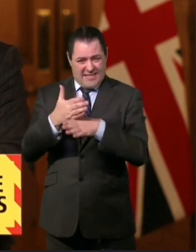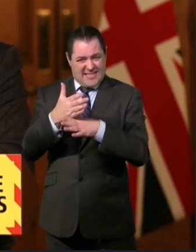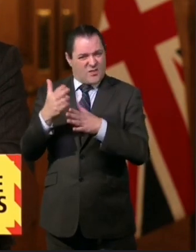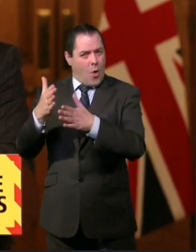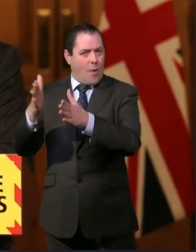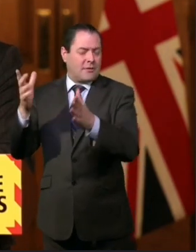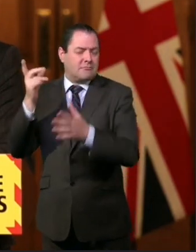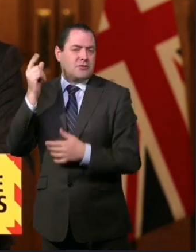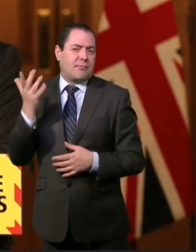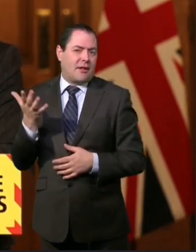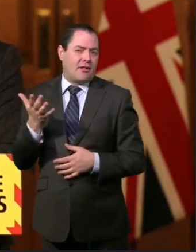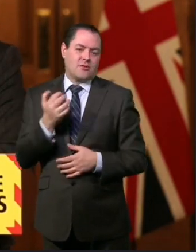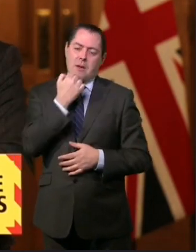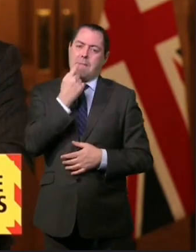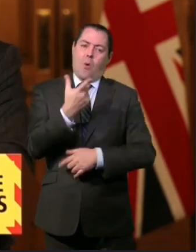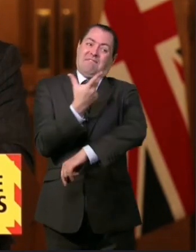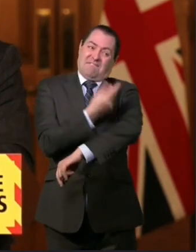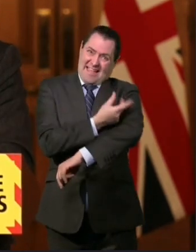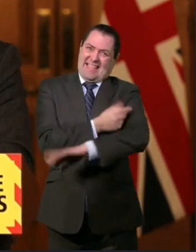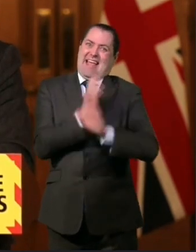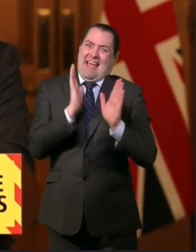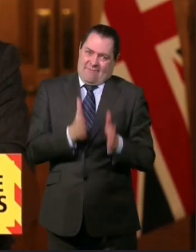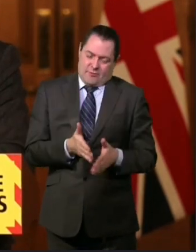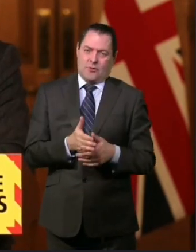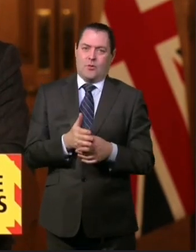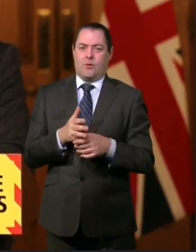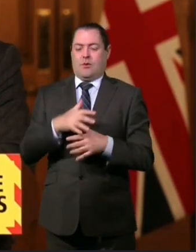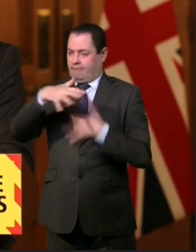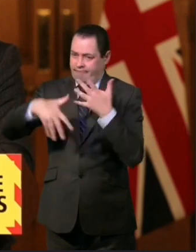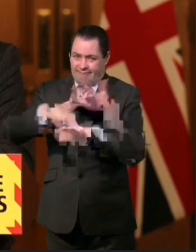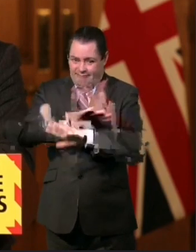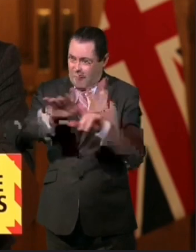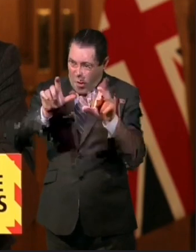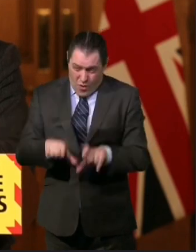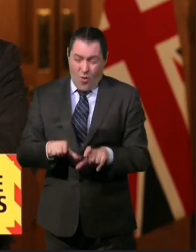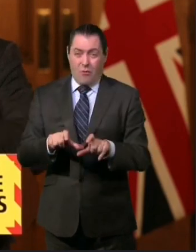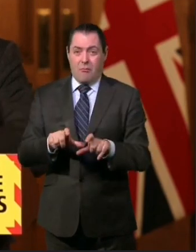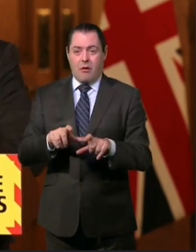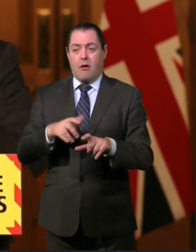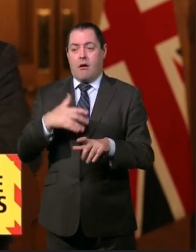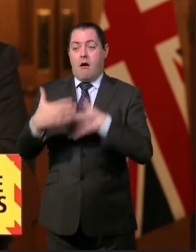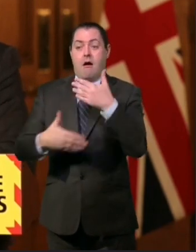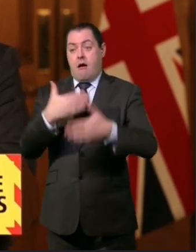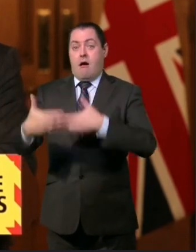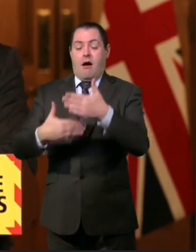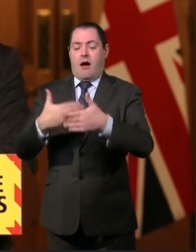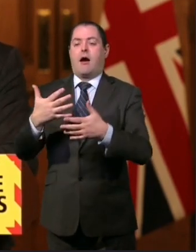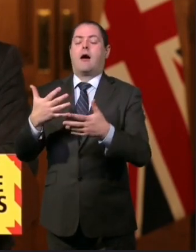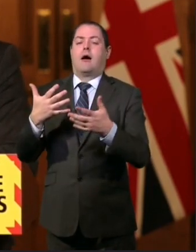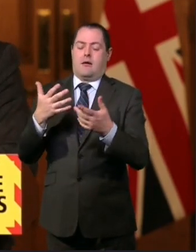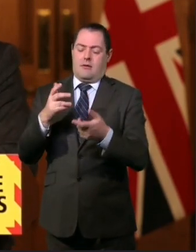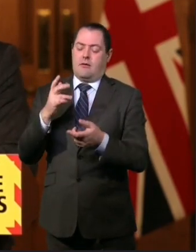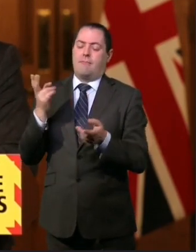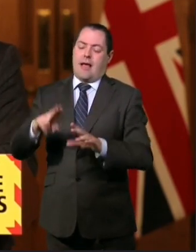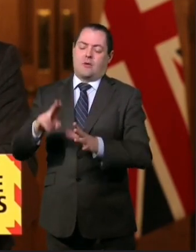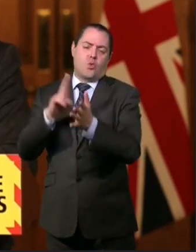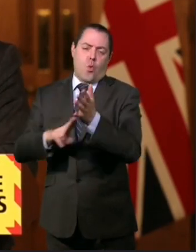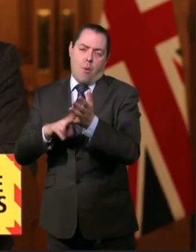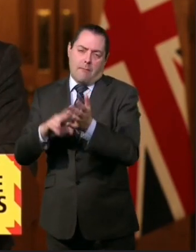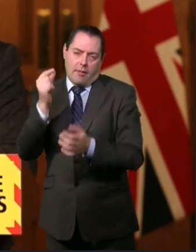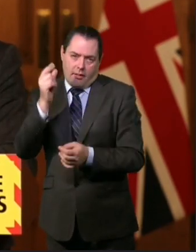about being able to resume something like life and business as usual. But getting there depends, as I think has been been a